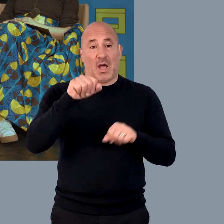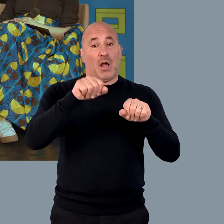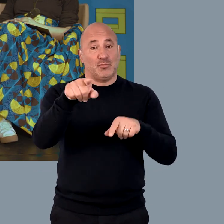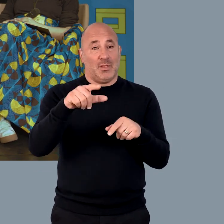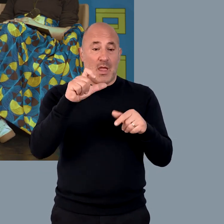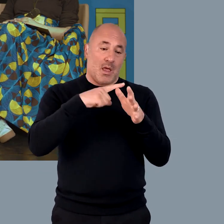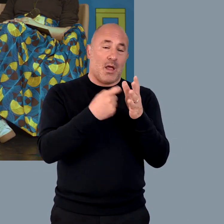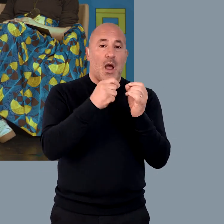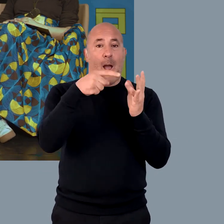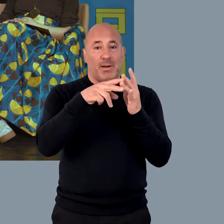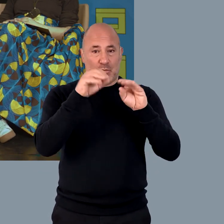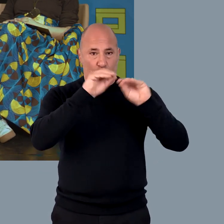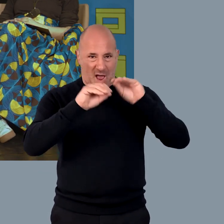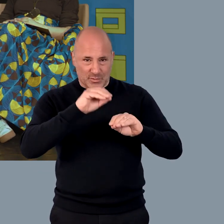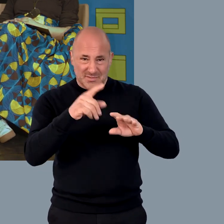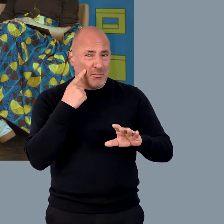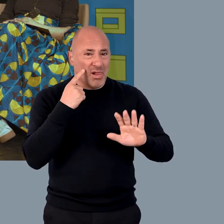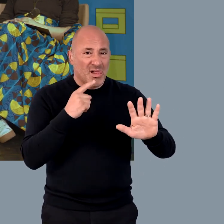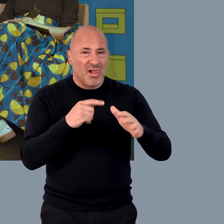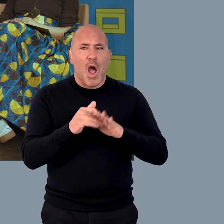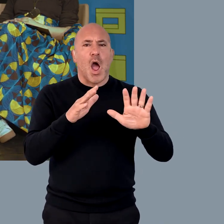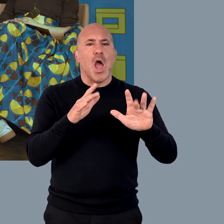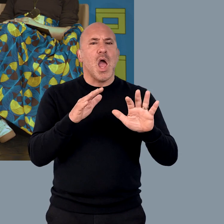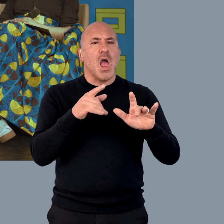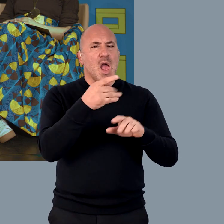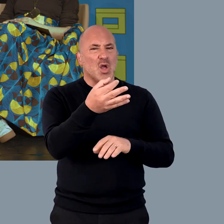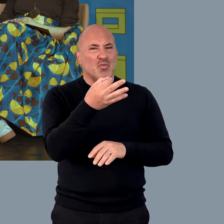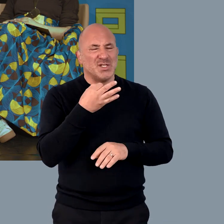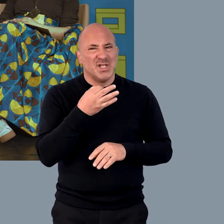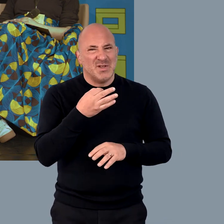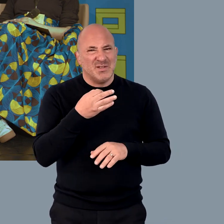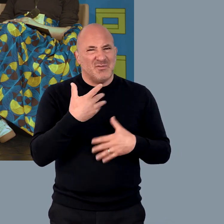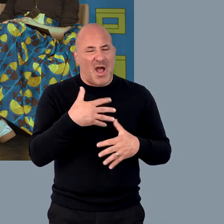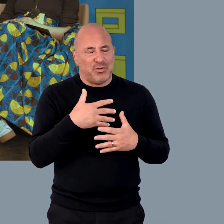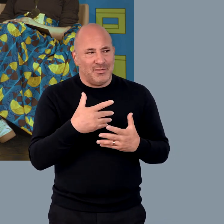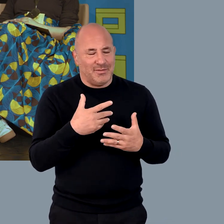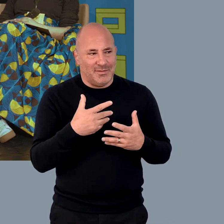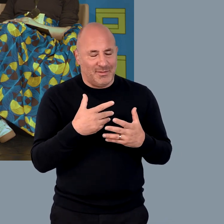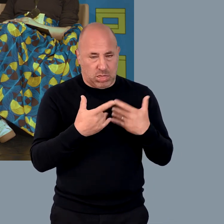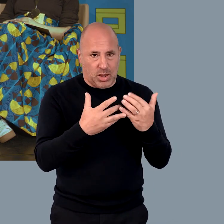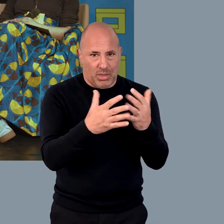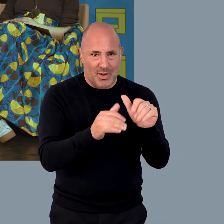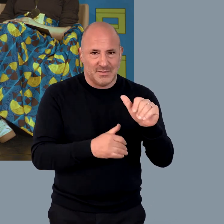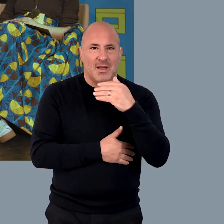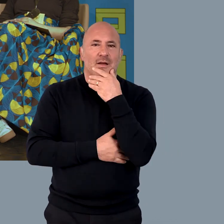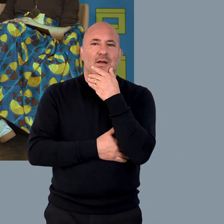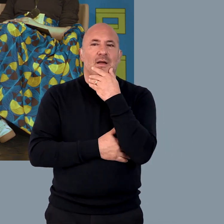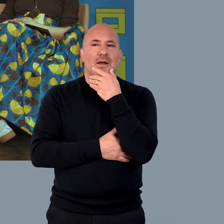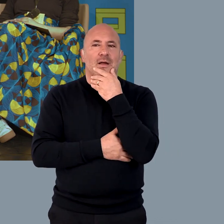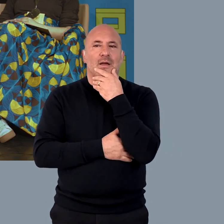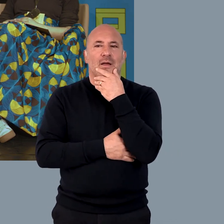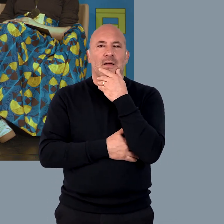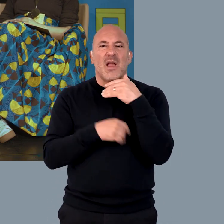end point. So start with a carbon calculation, but a simple one. Can I just, on that, because I think that question was